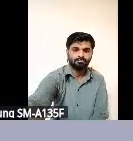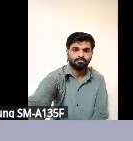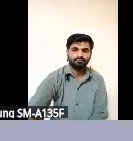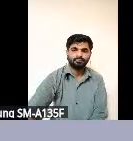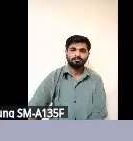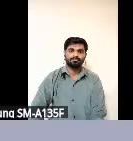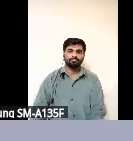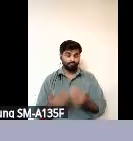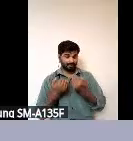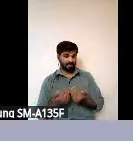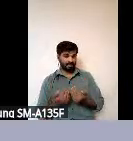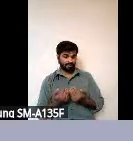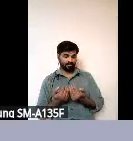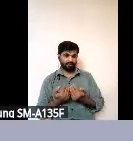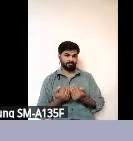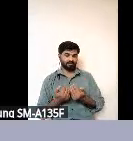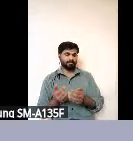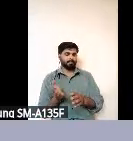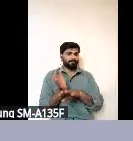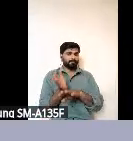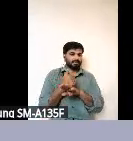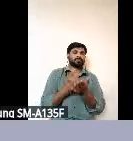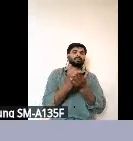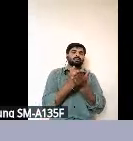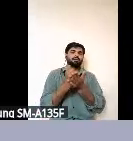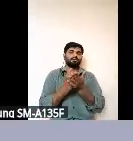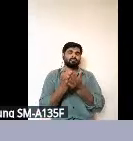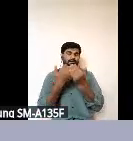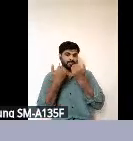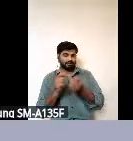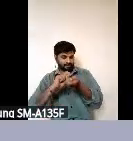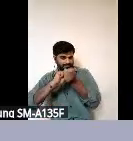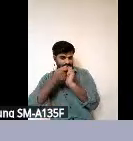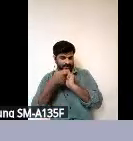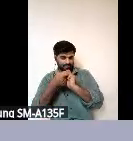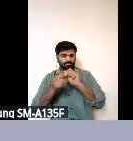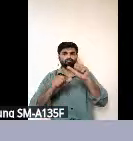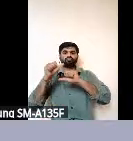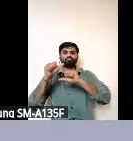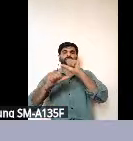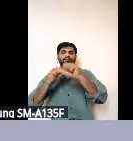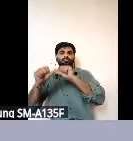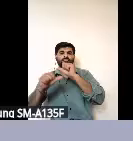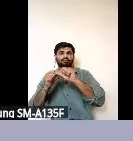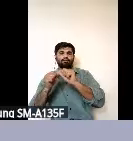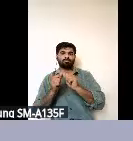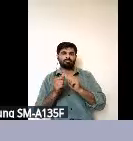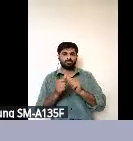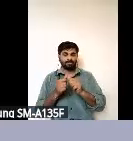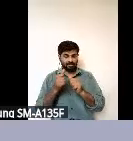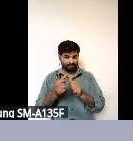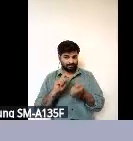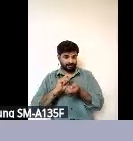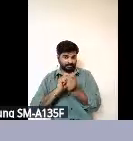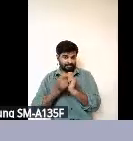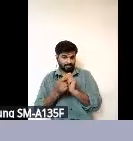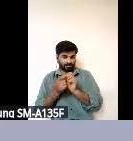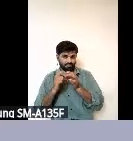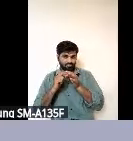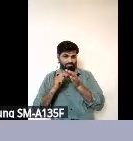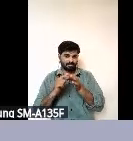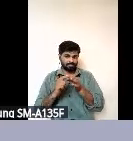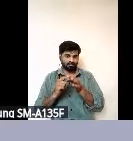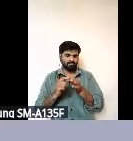from a pre-test exercise. Whether they have changed this process or whether they have changed these questions in the upcoming census or not is something that we don't